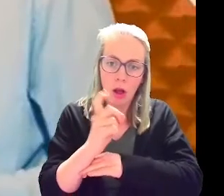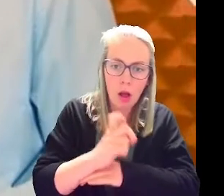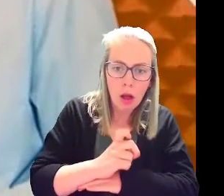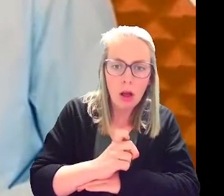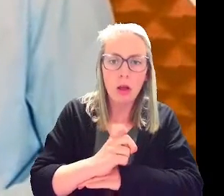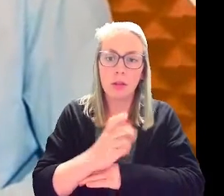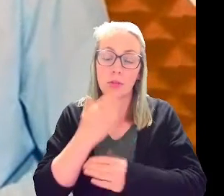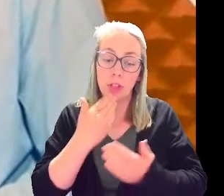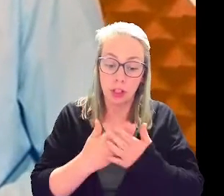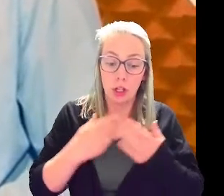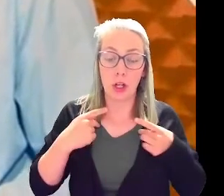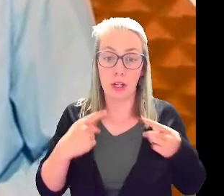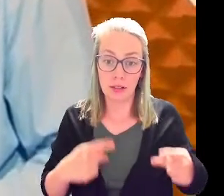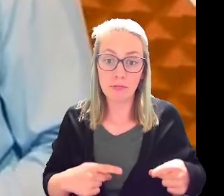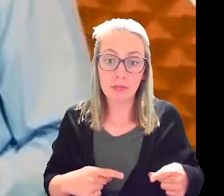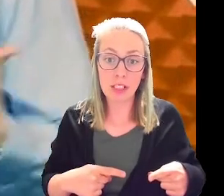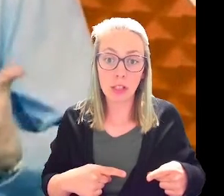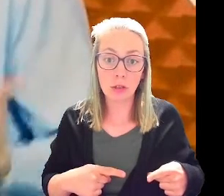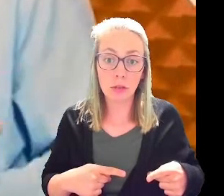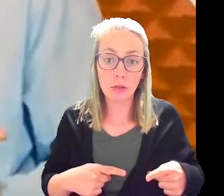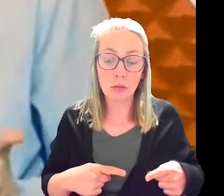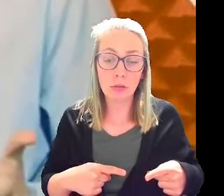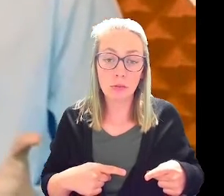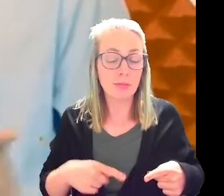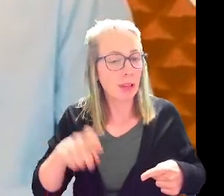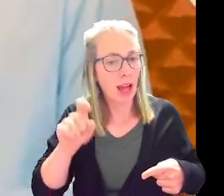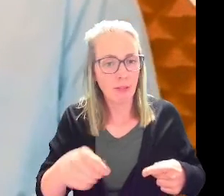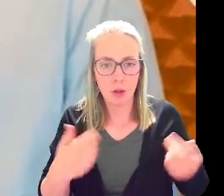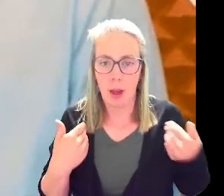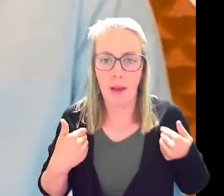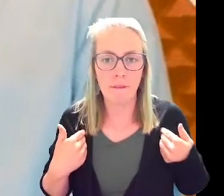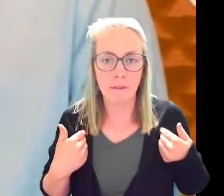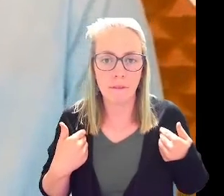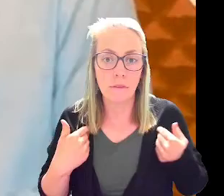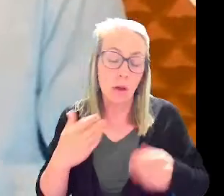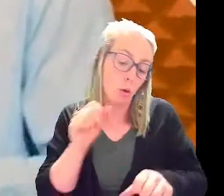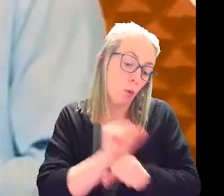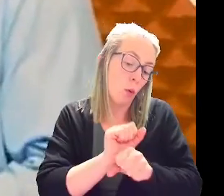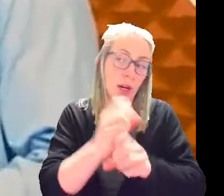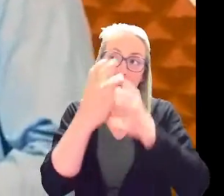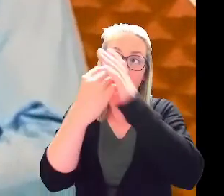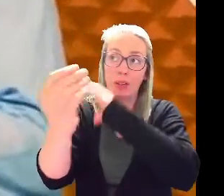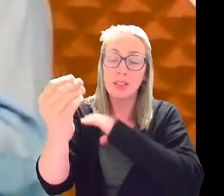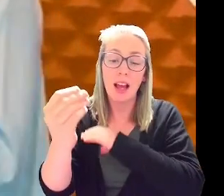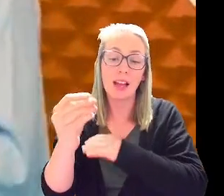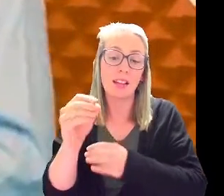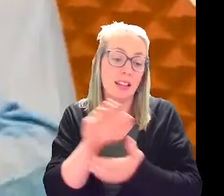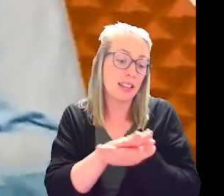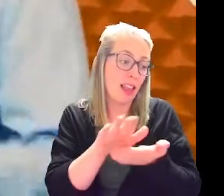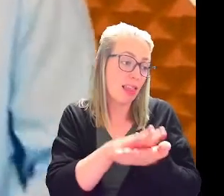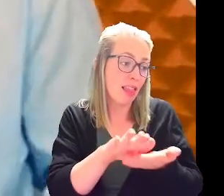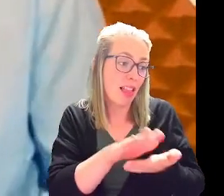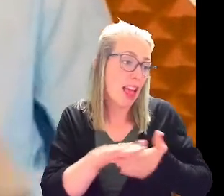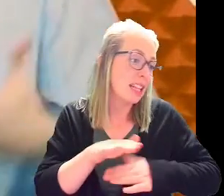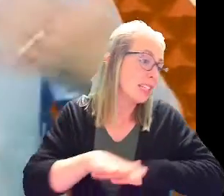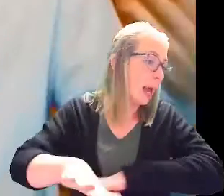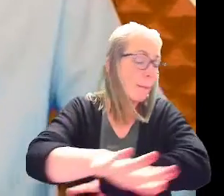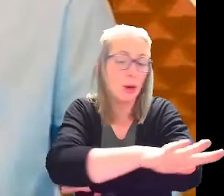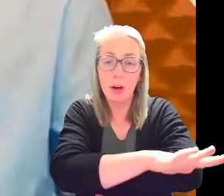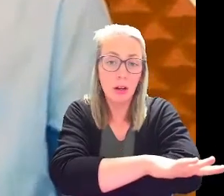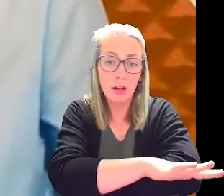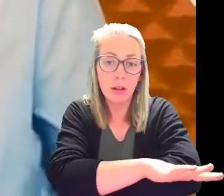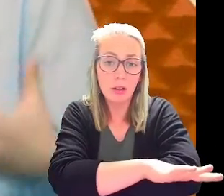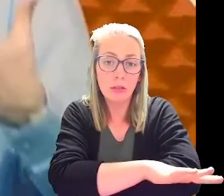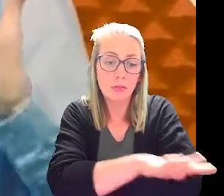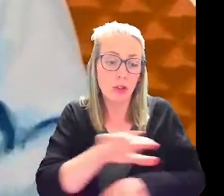good physical condition to have this job. It just goes without saying. You can't work outside as a landscaper in fields, in a yard,